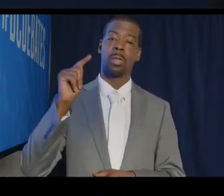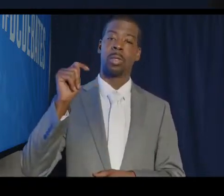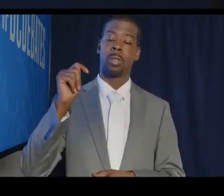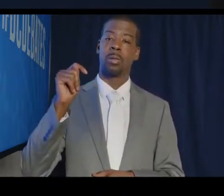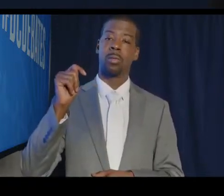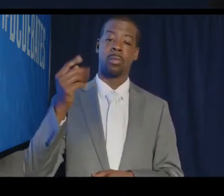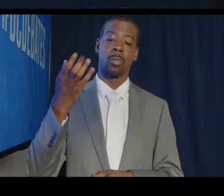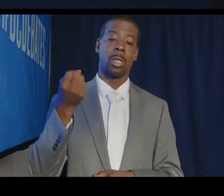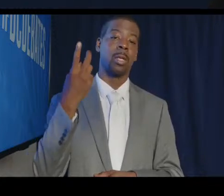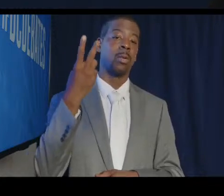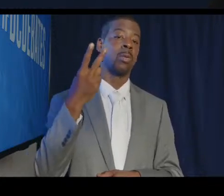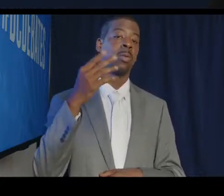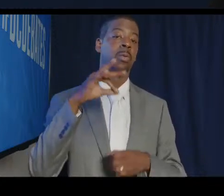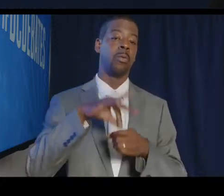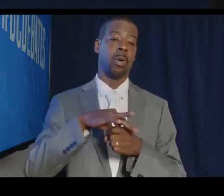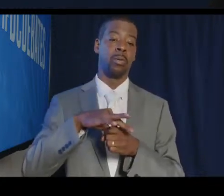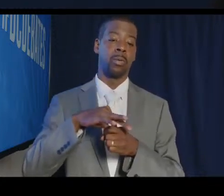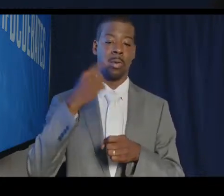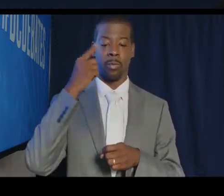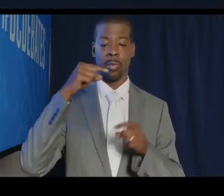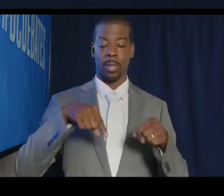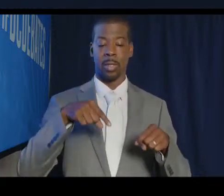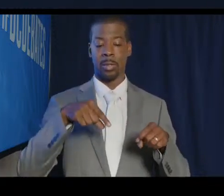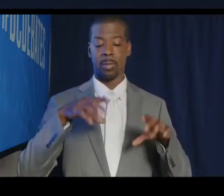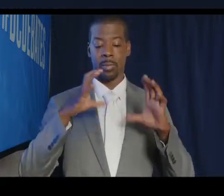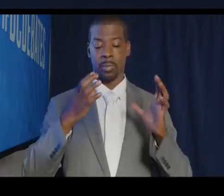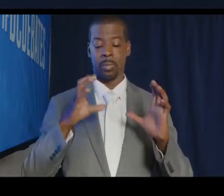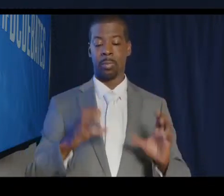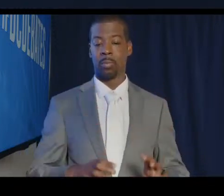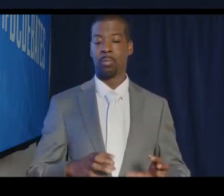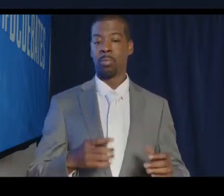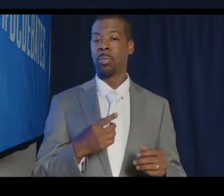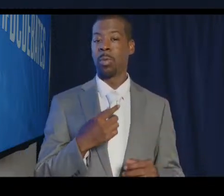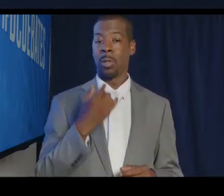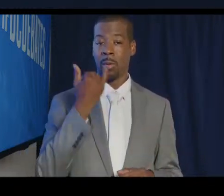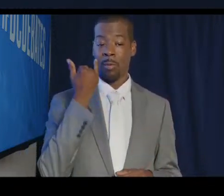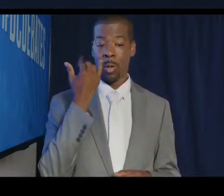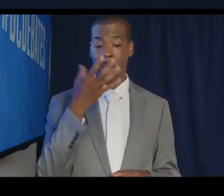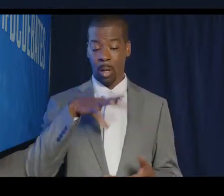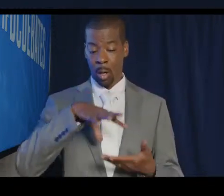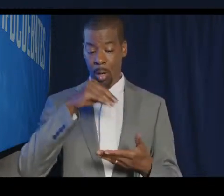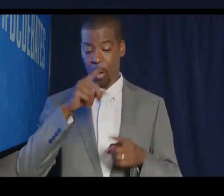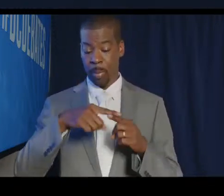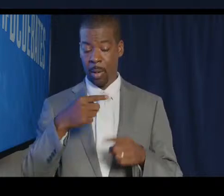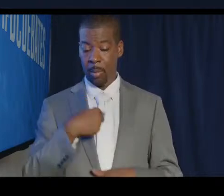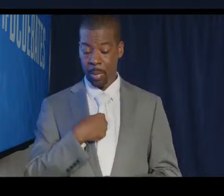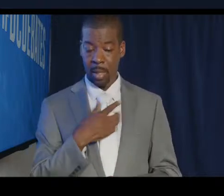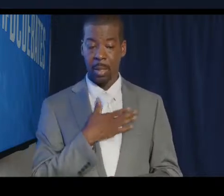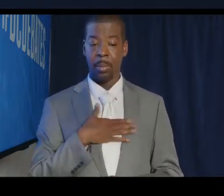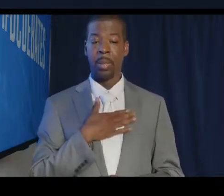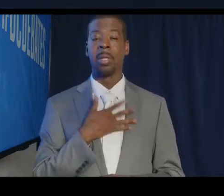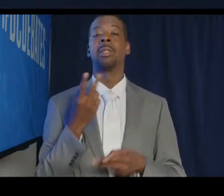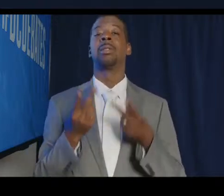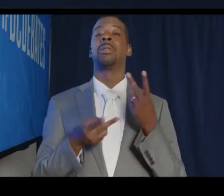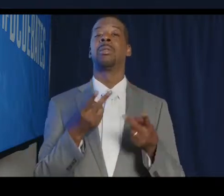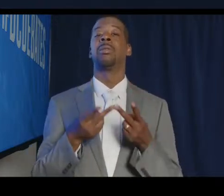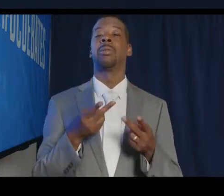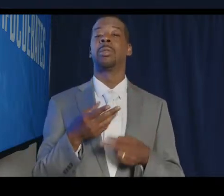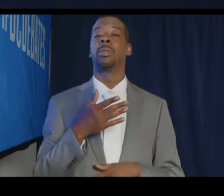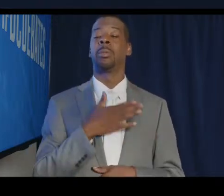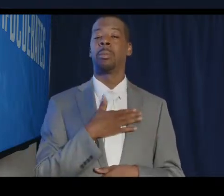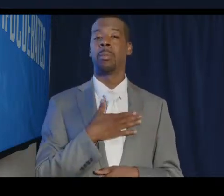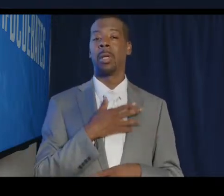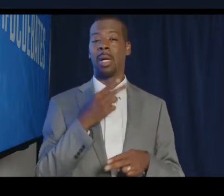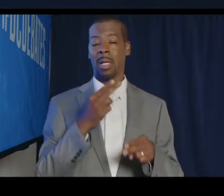you get 2 votes for at-large, and I hope that I get one of those. If you want to learn more about me and the work that I have done, please visit